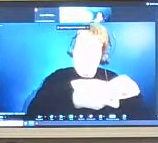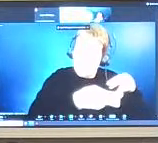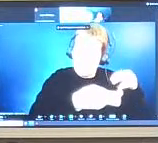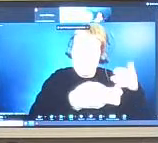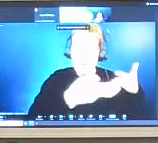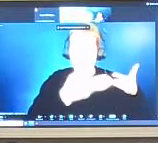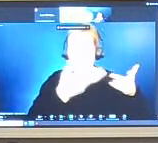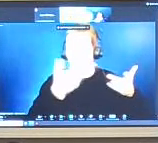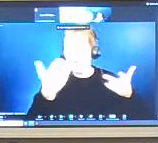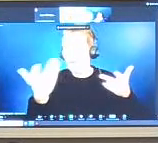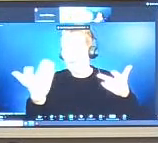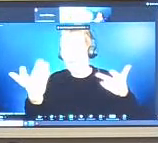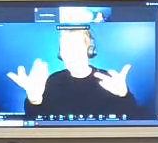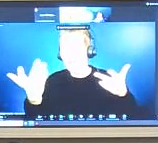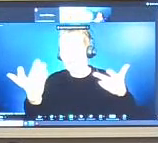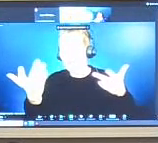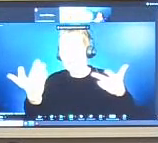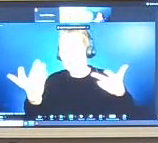or